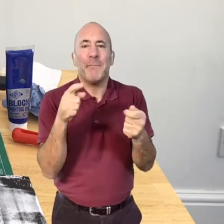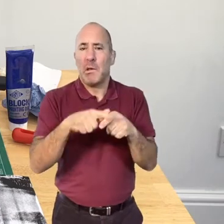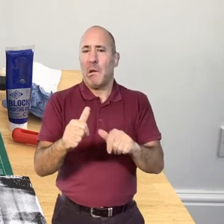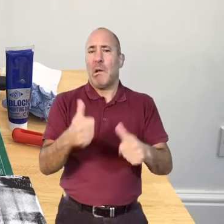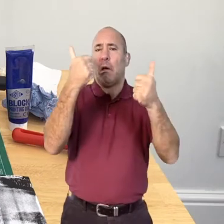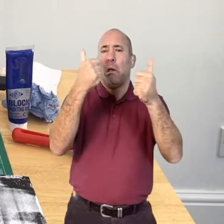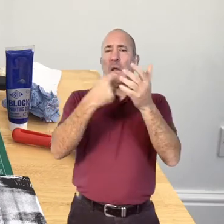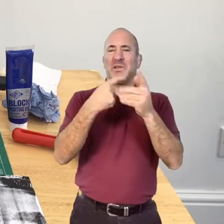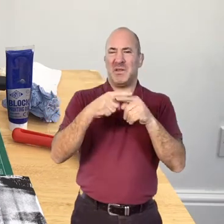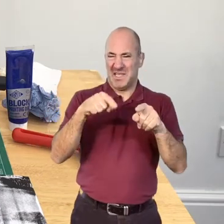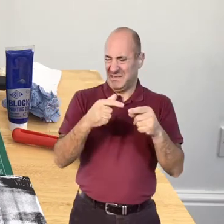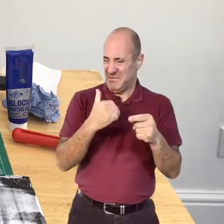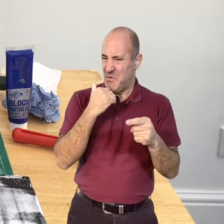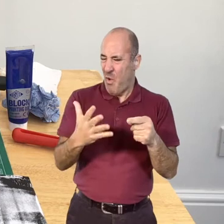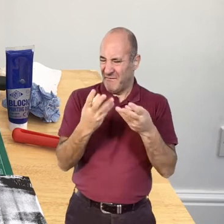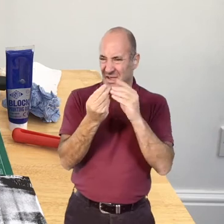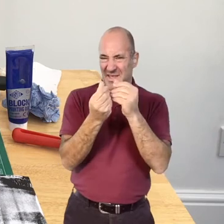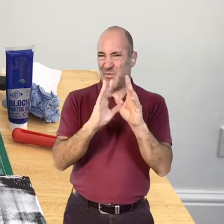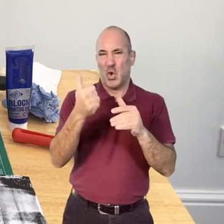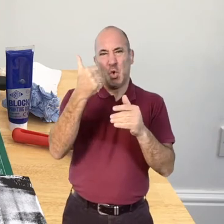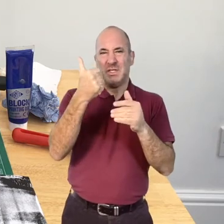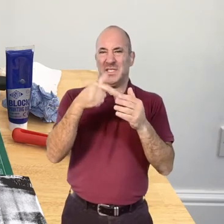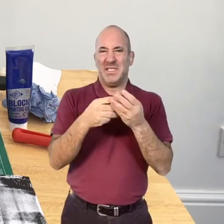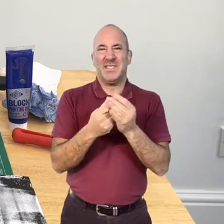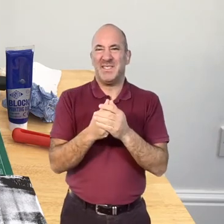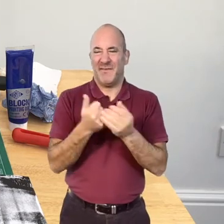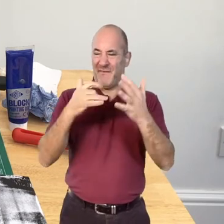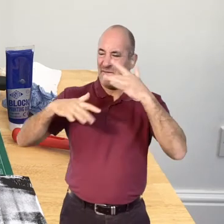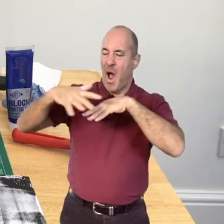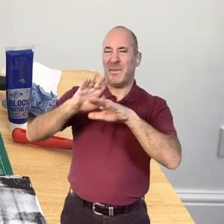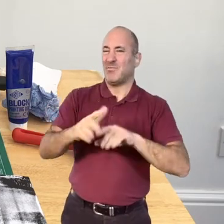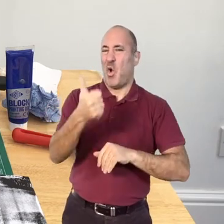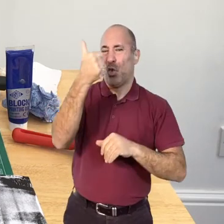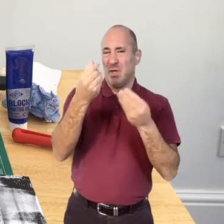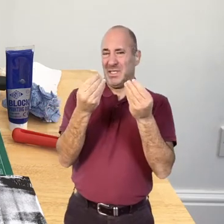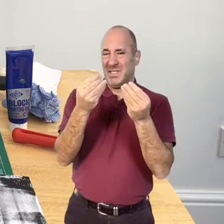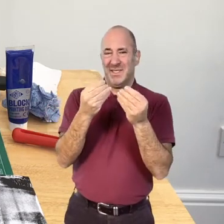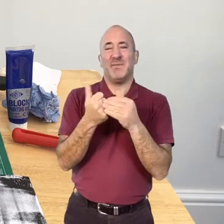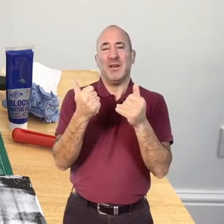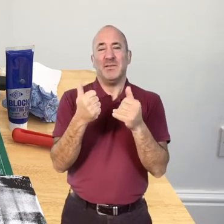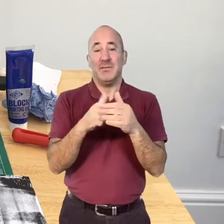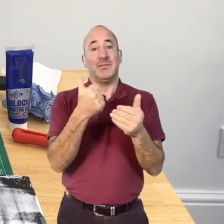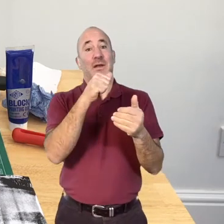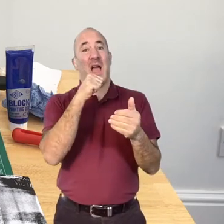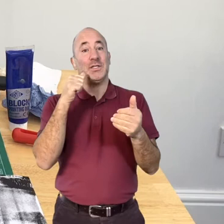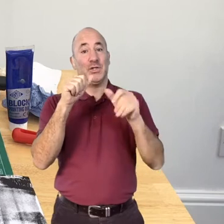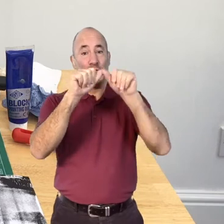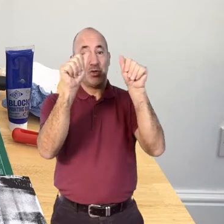way of recycling it, this horrible material. It's not good for the environment.